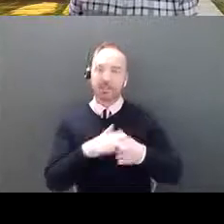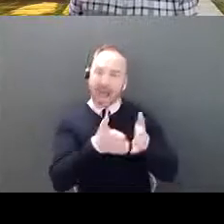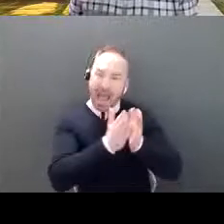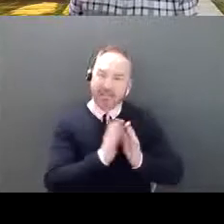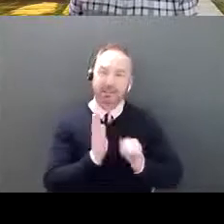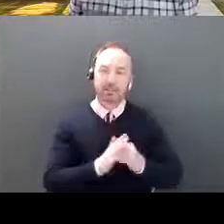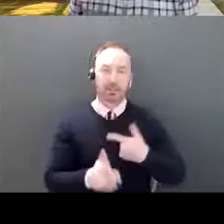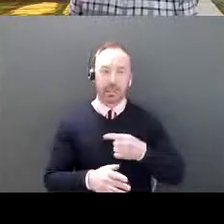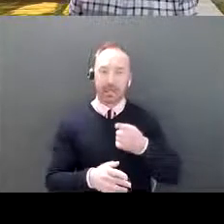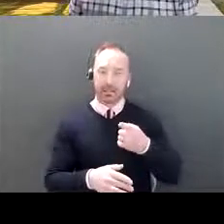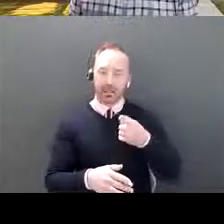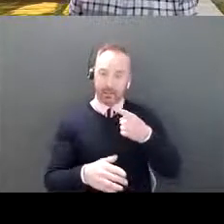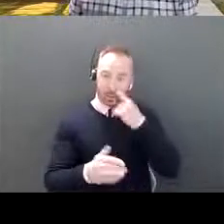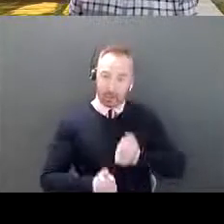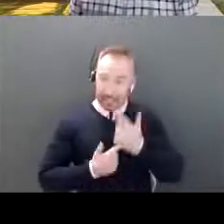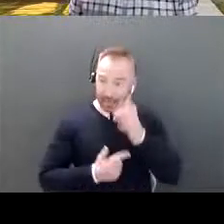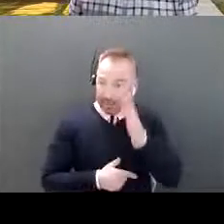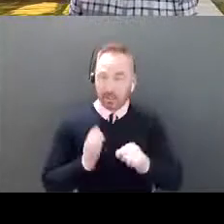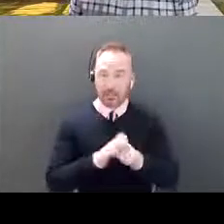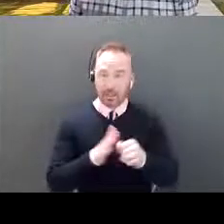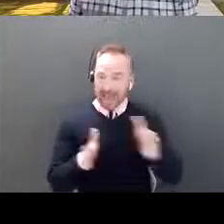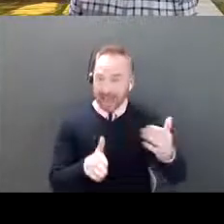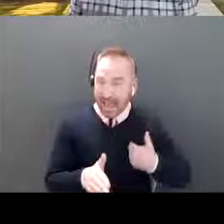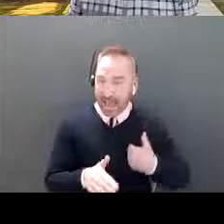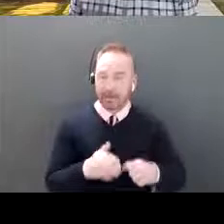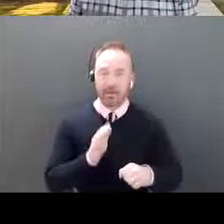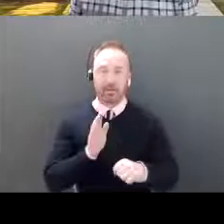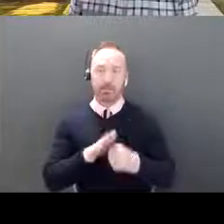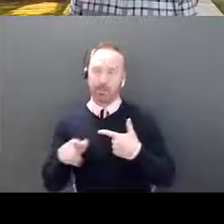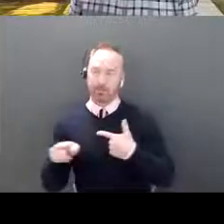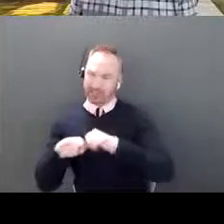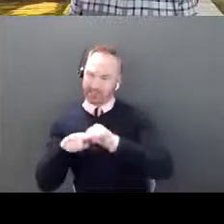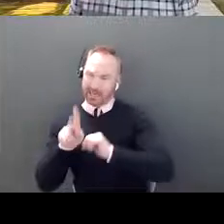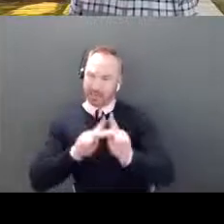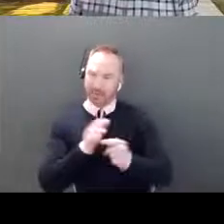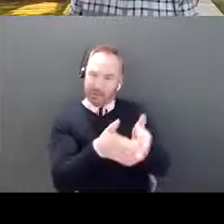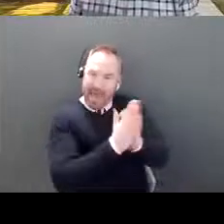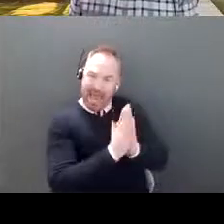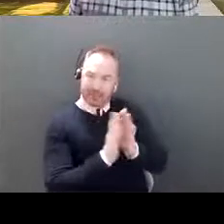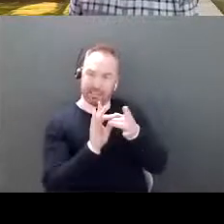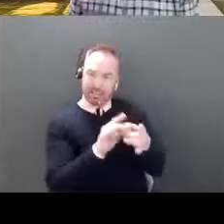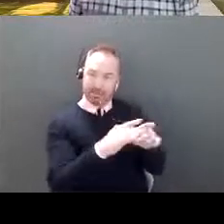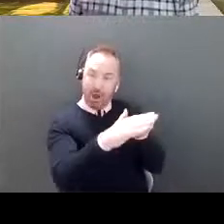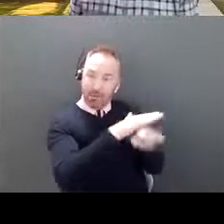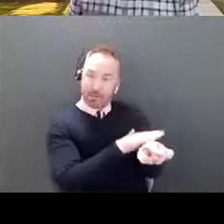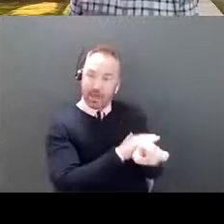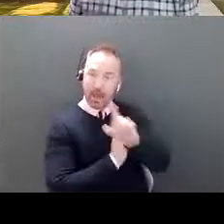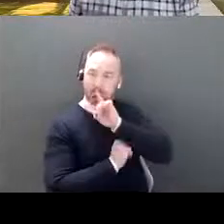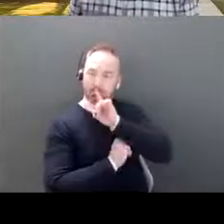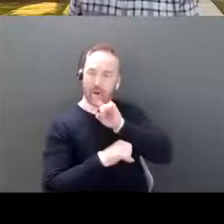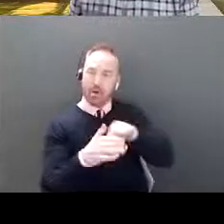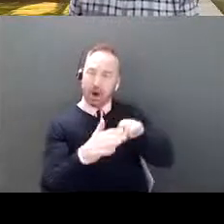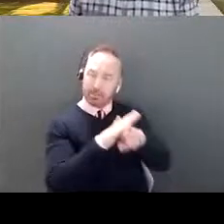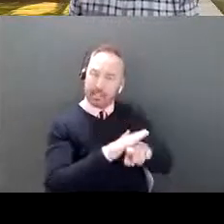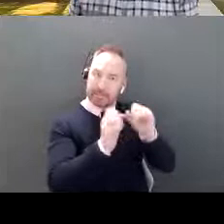but we don't train mental health professionals to actually ask about homicide or homicidal ideation. Prior threats to